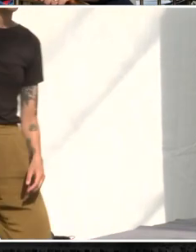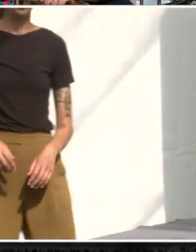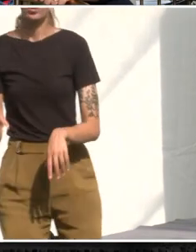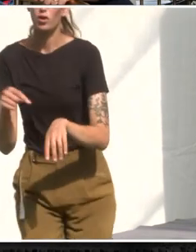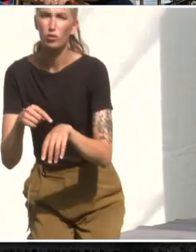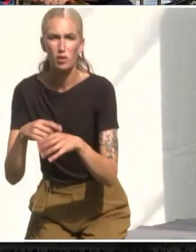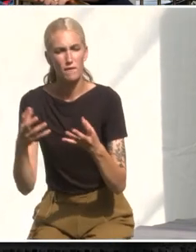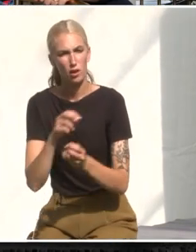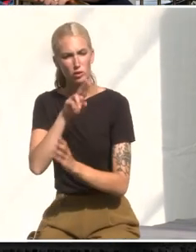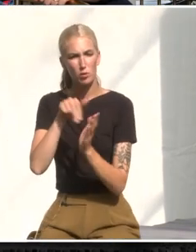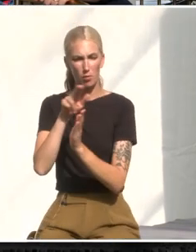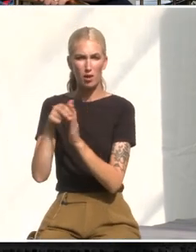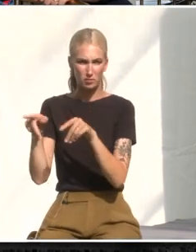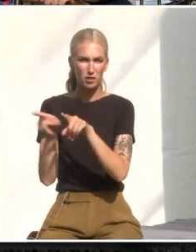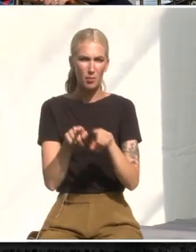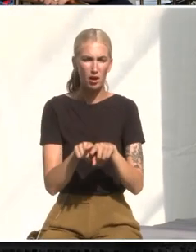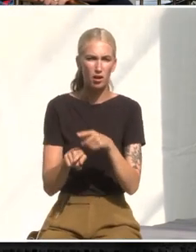issues around the mental health?